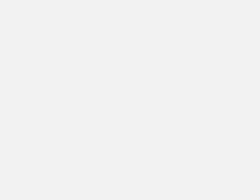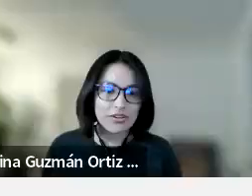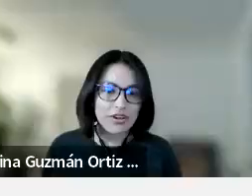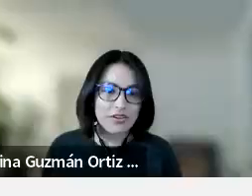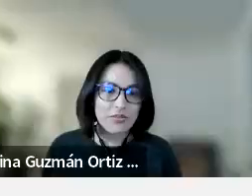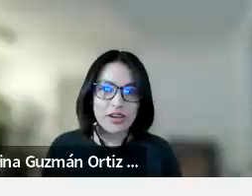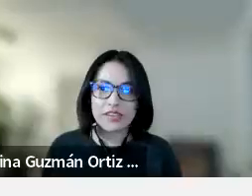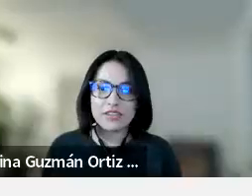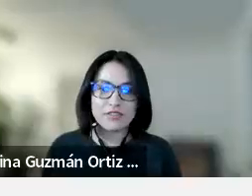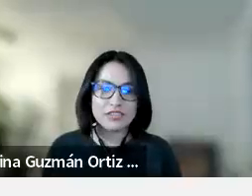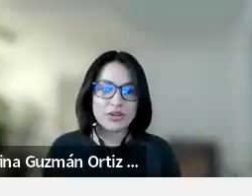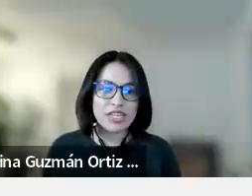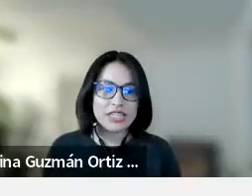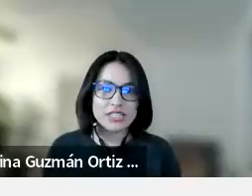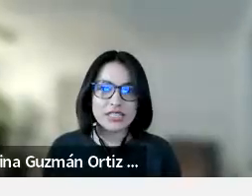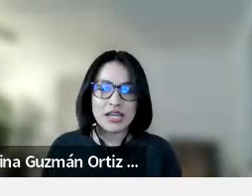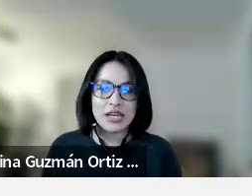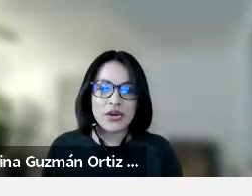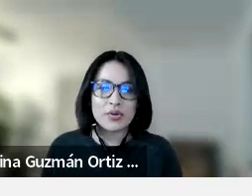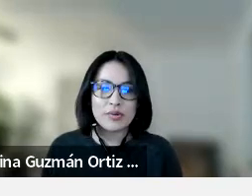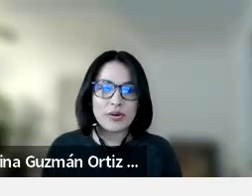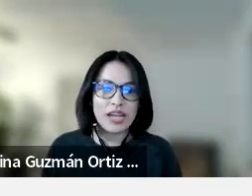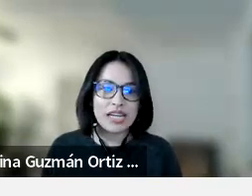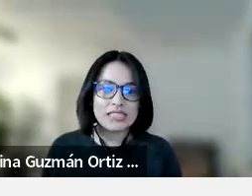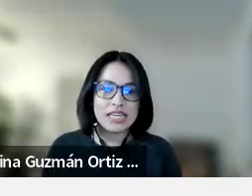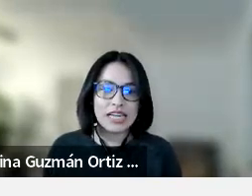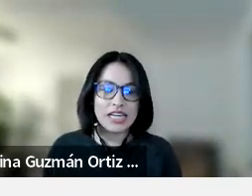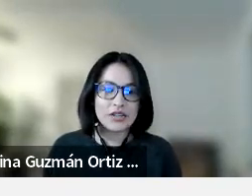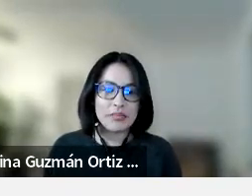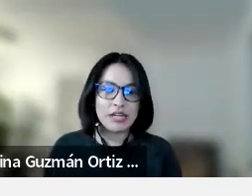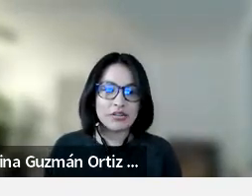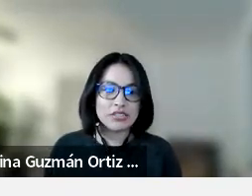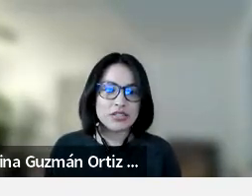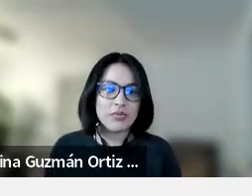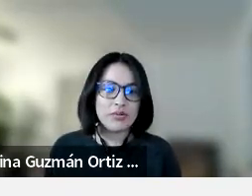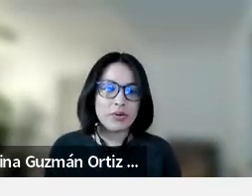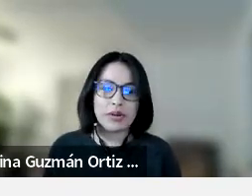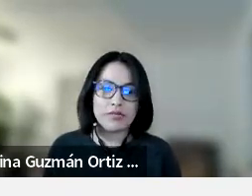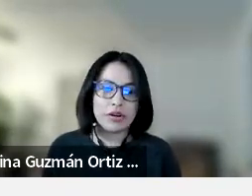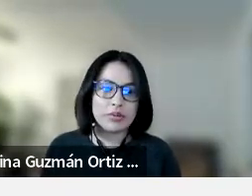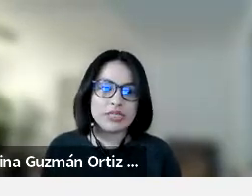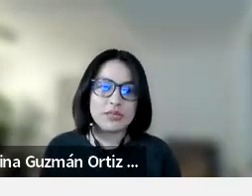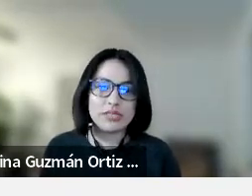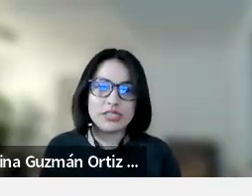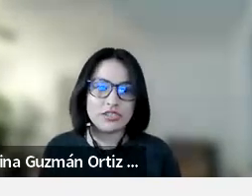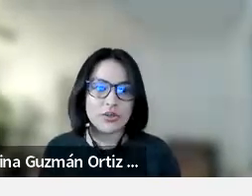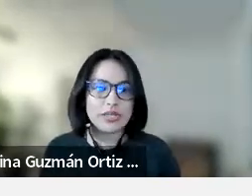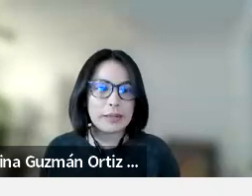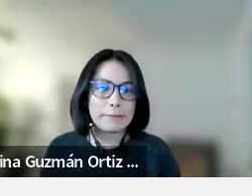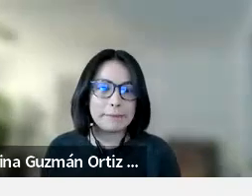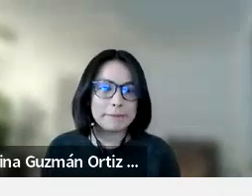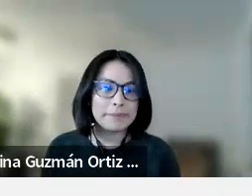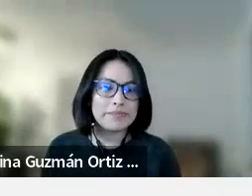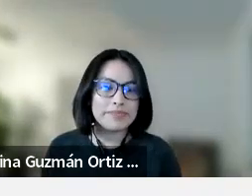Good afternoon, everyone. Thank you for joining us. We will go ahead and take another minute or so while we wait for our participants to